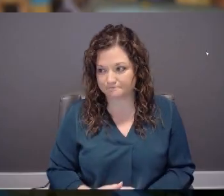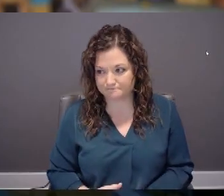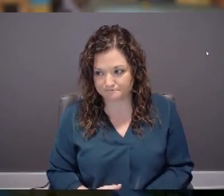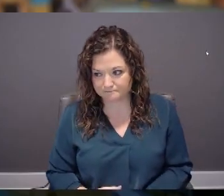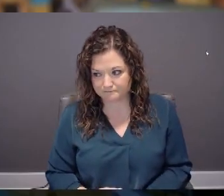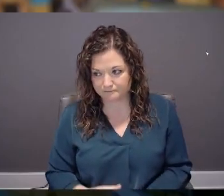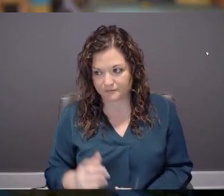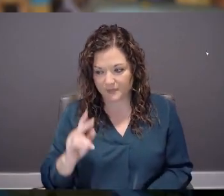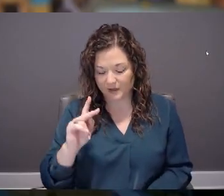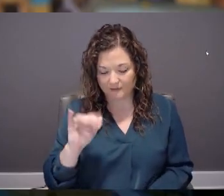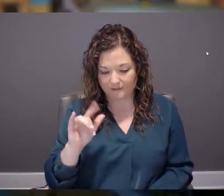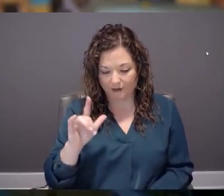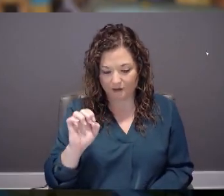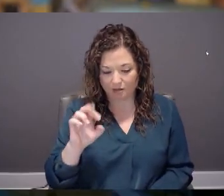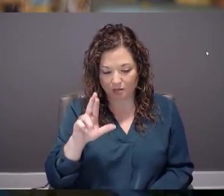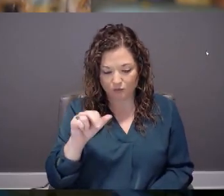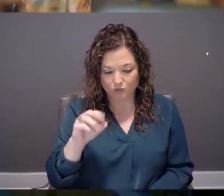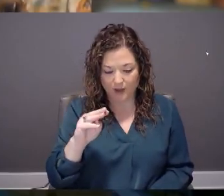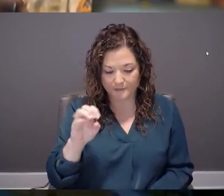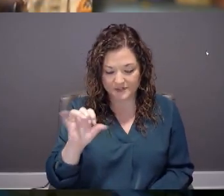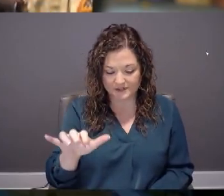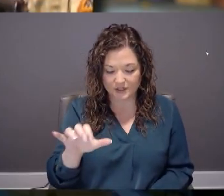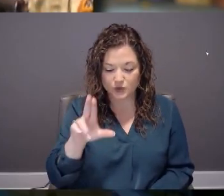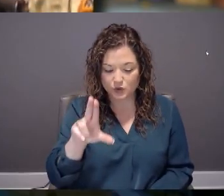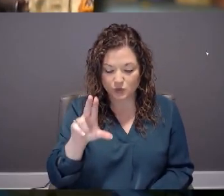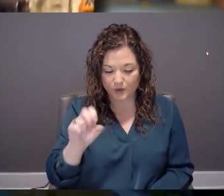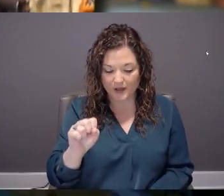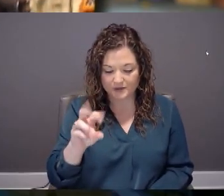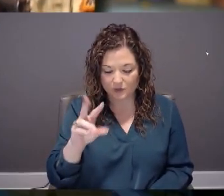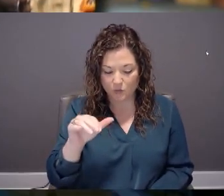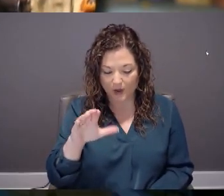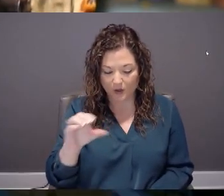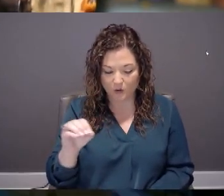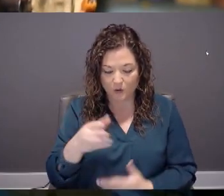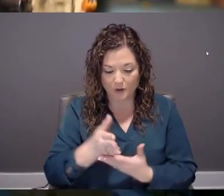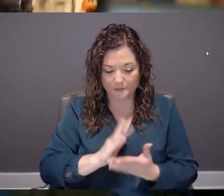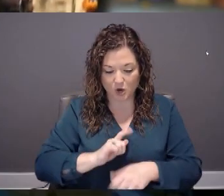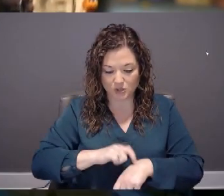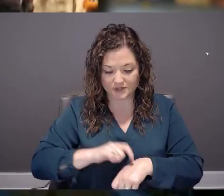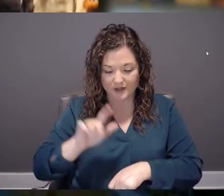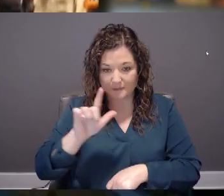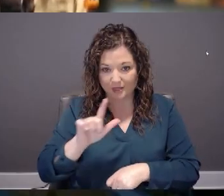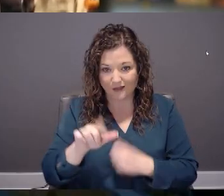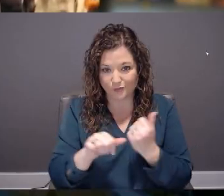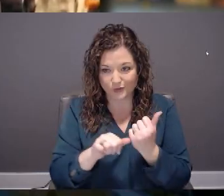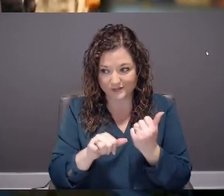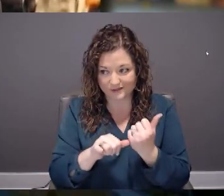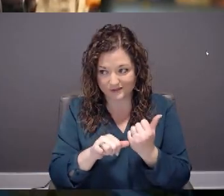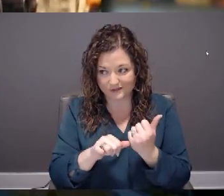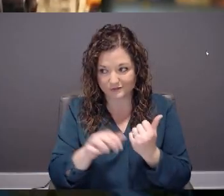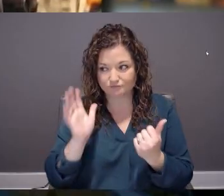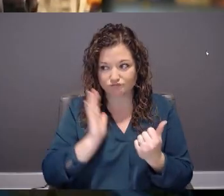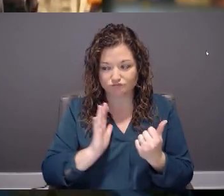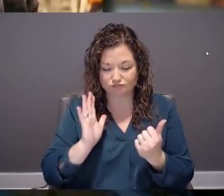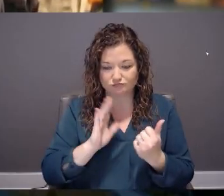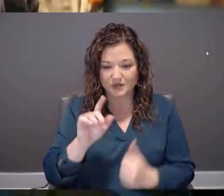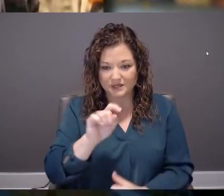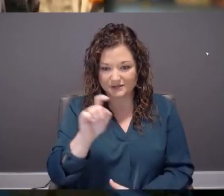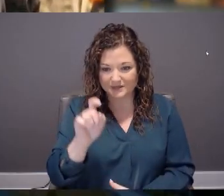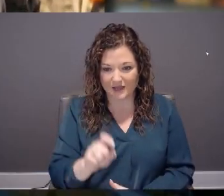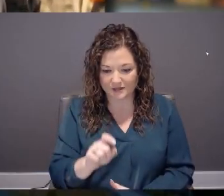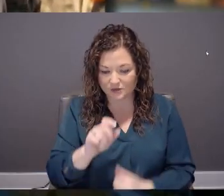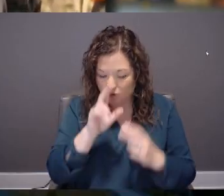Kyle Ramsey, and I work with the West Waco Library as a part-time library assistant. I was in the Texas Army National